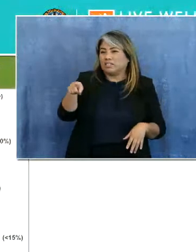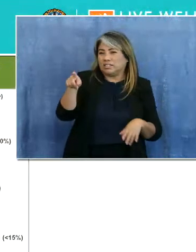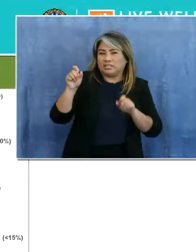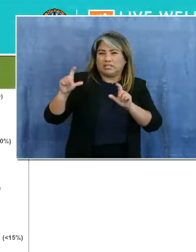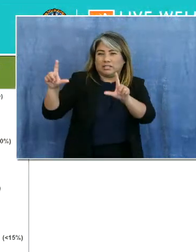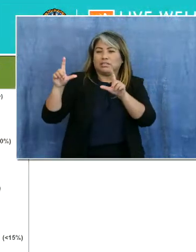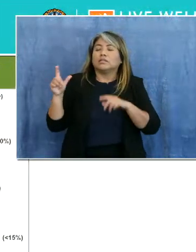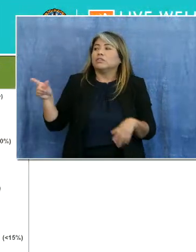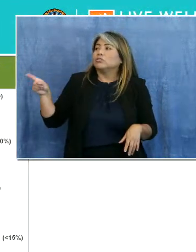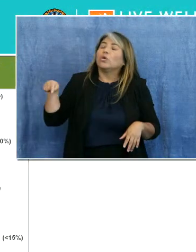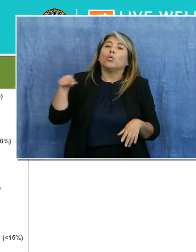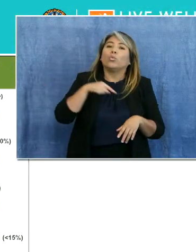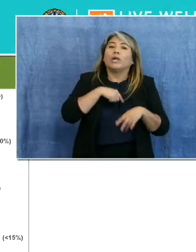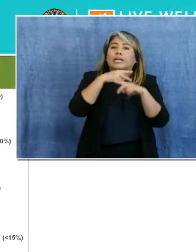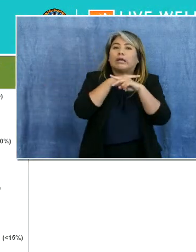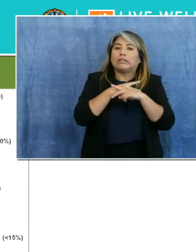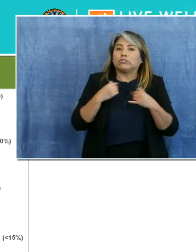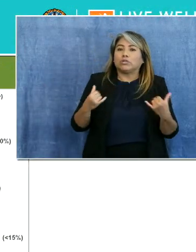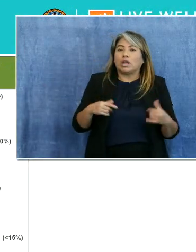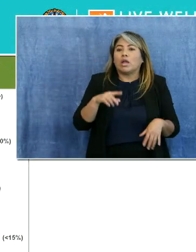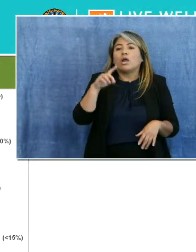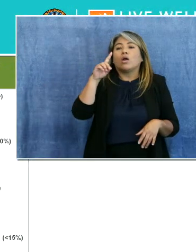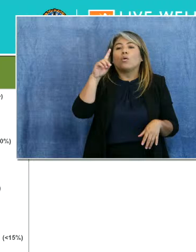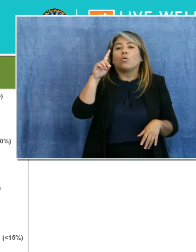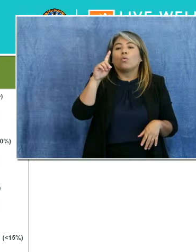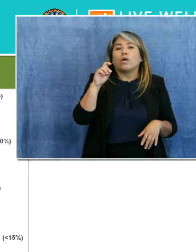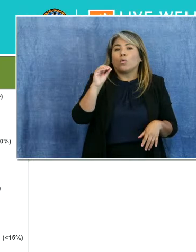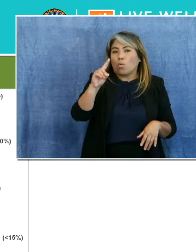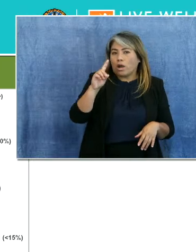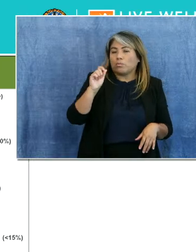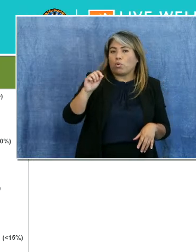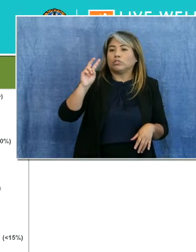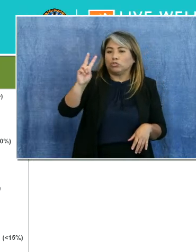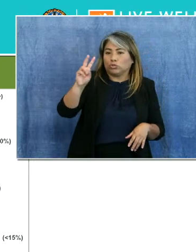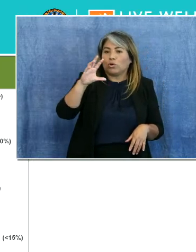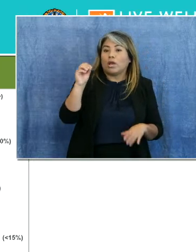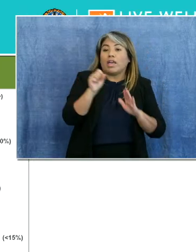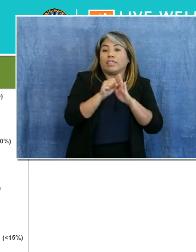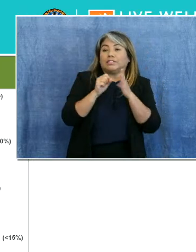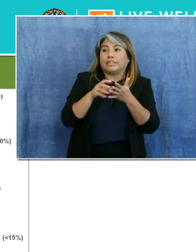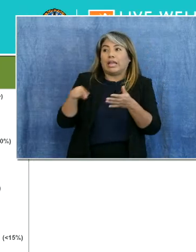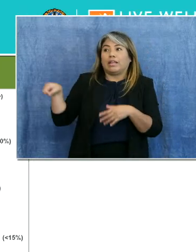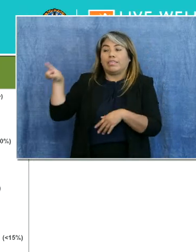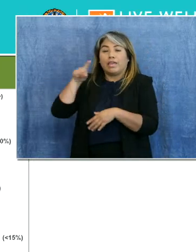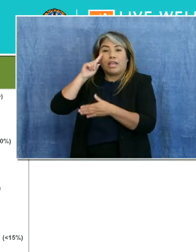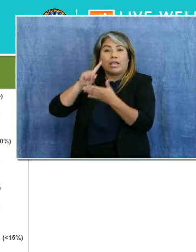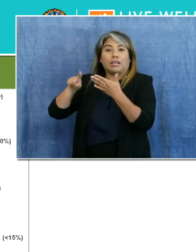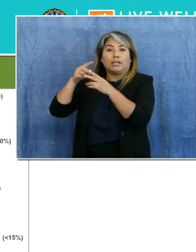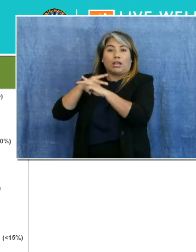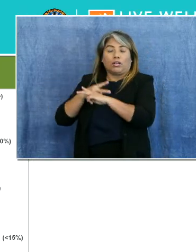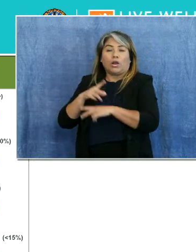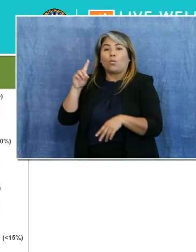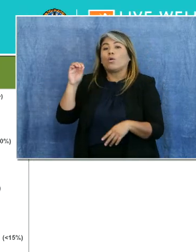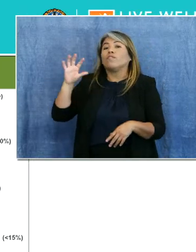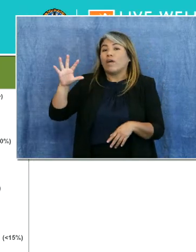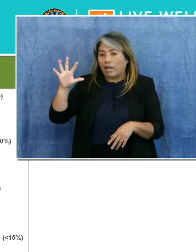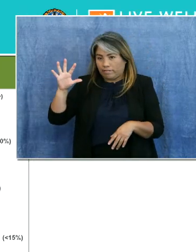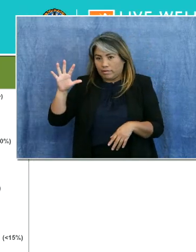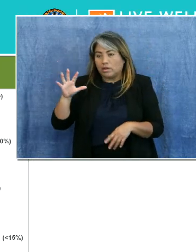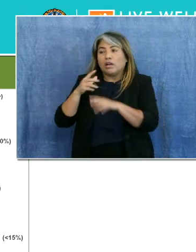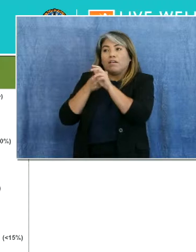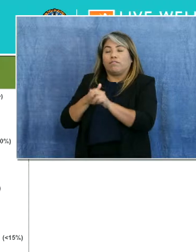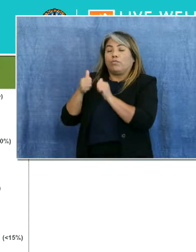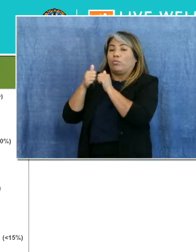we've calculated today 101.2. and the state has calculated 105. Going with the